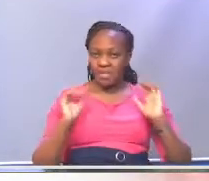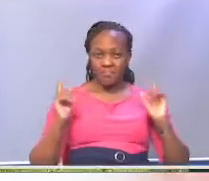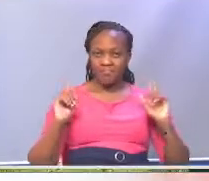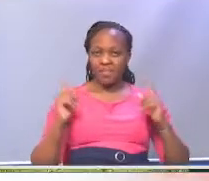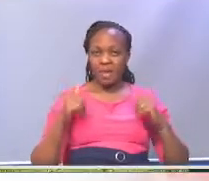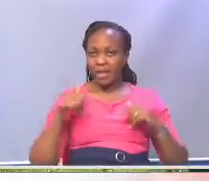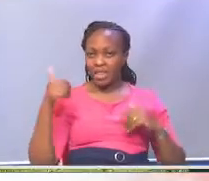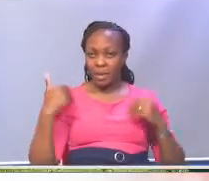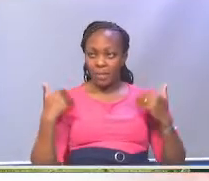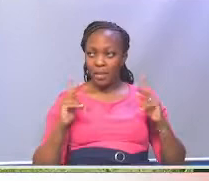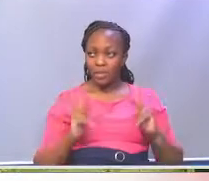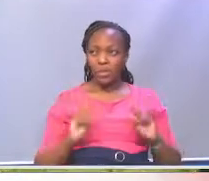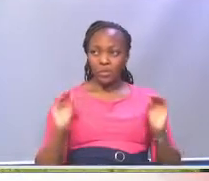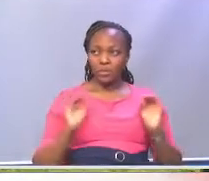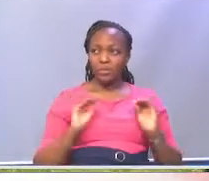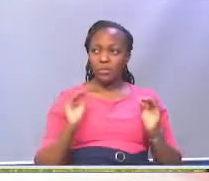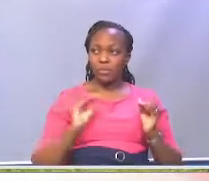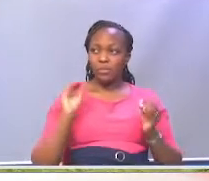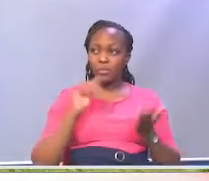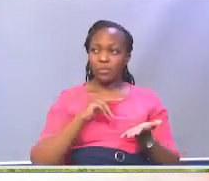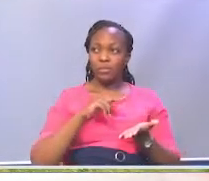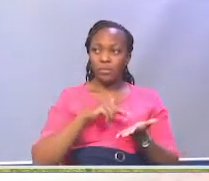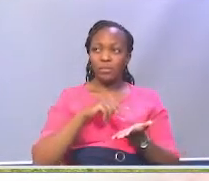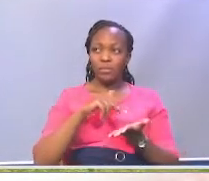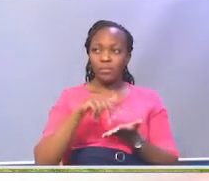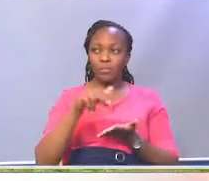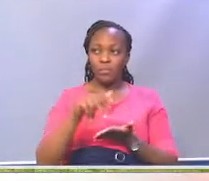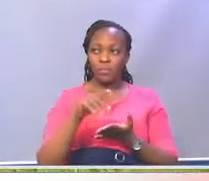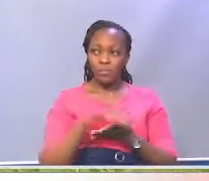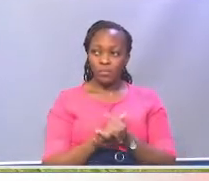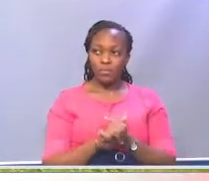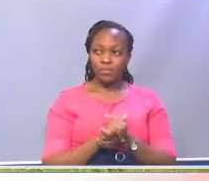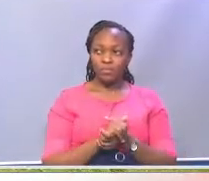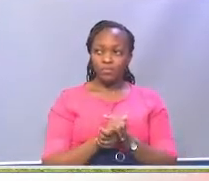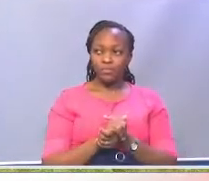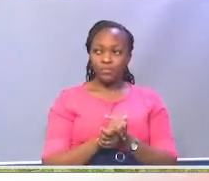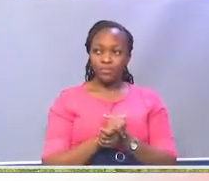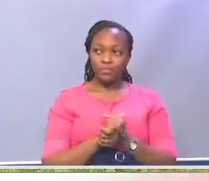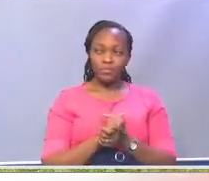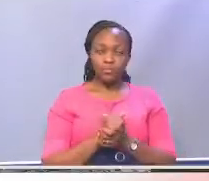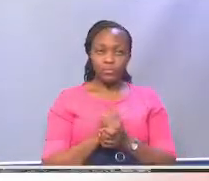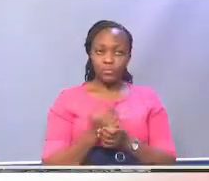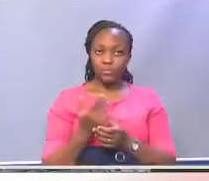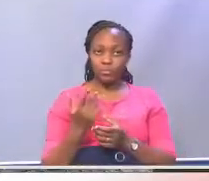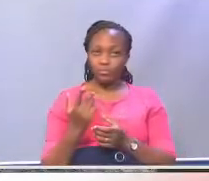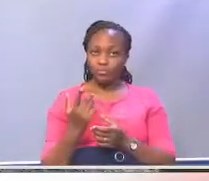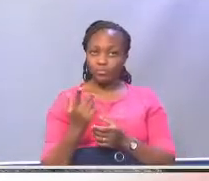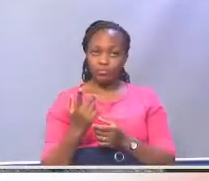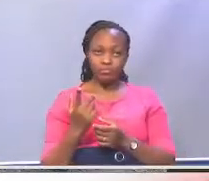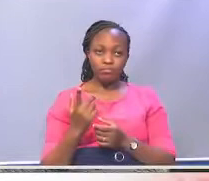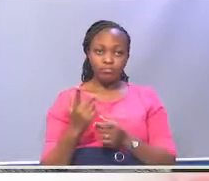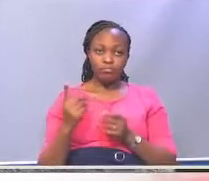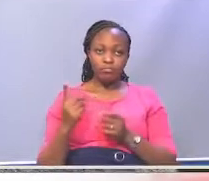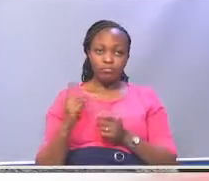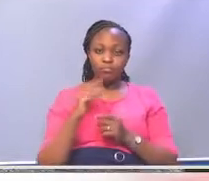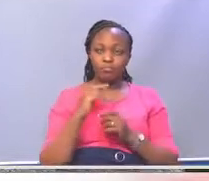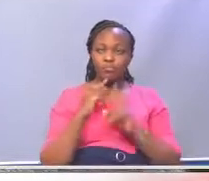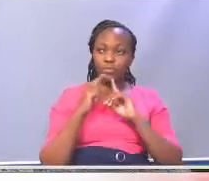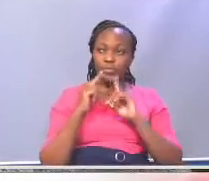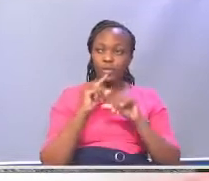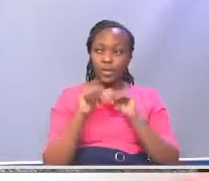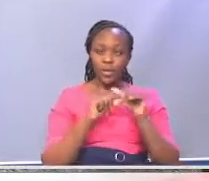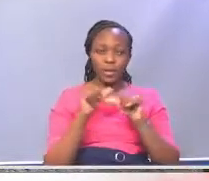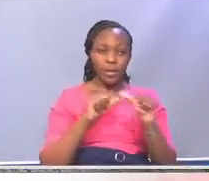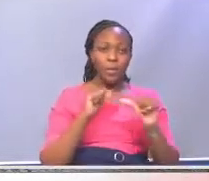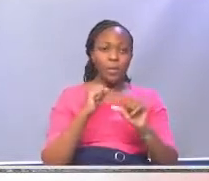Superhighway, 2 a.m. in the morning. Bundi arrived in Nairobi on Thursday last week, but due to what he says are issues concerning security, he